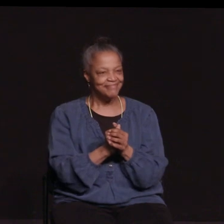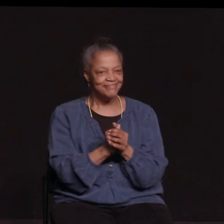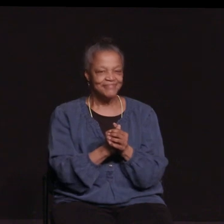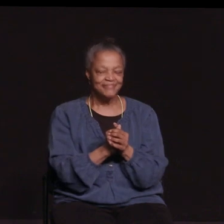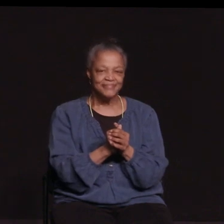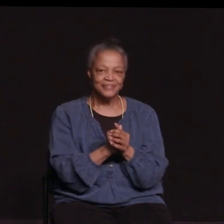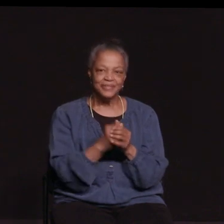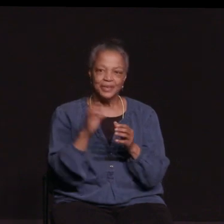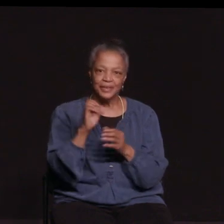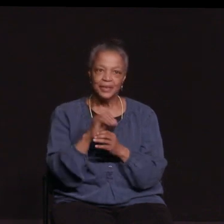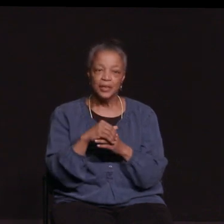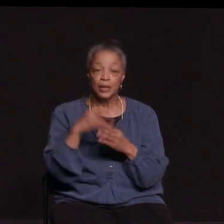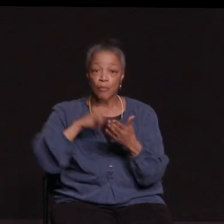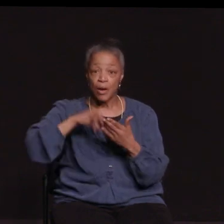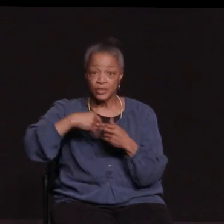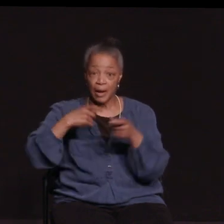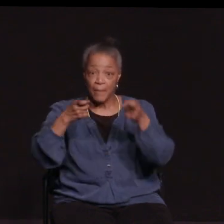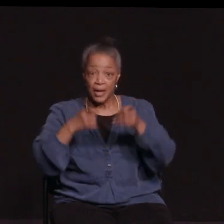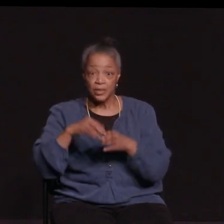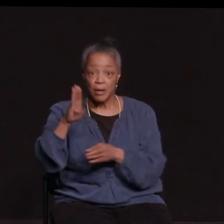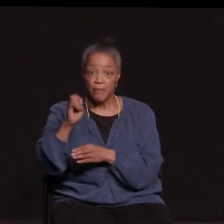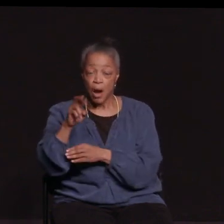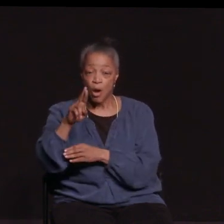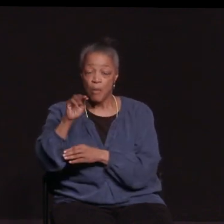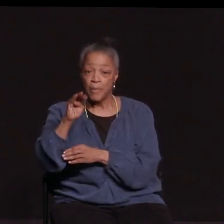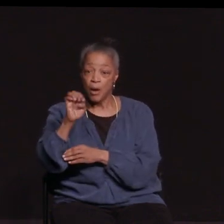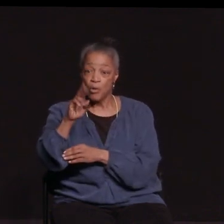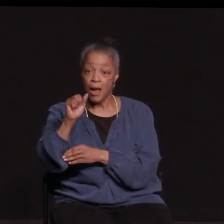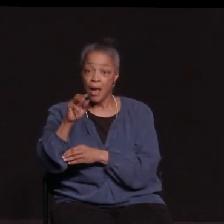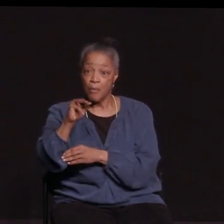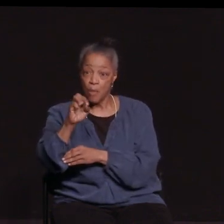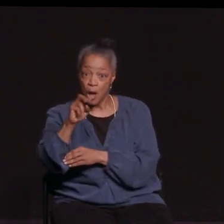BSC project manager extraordinaire Barbara Montano,